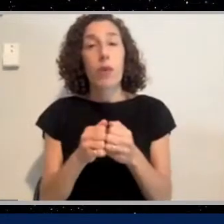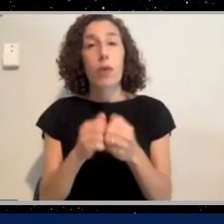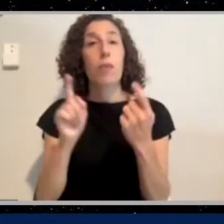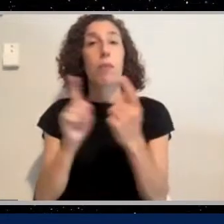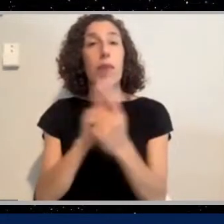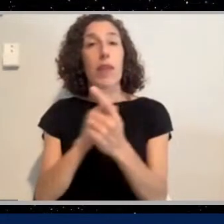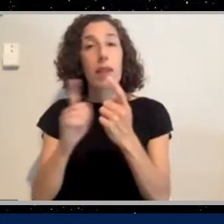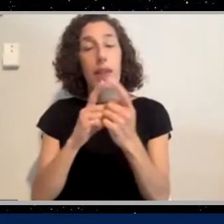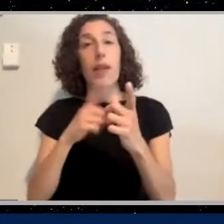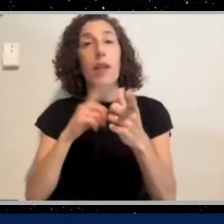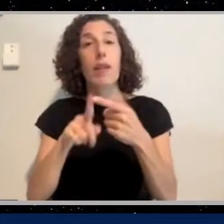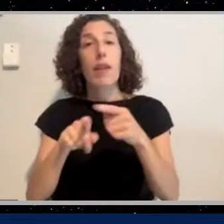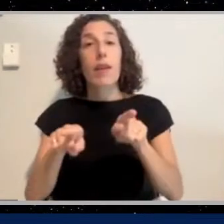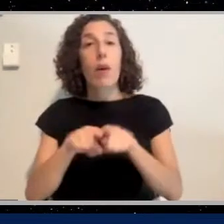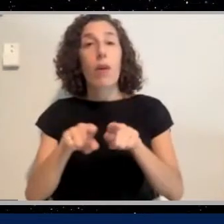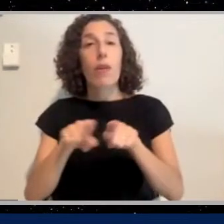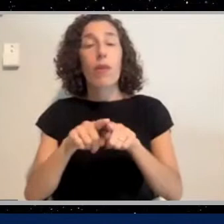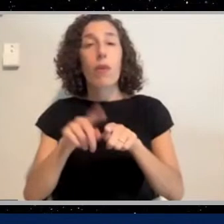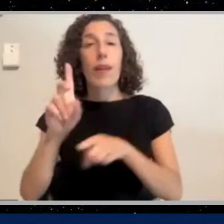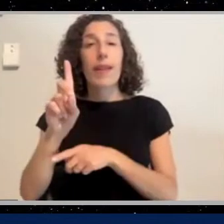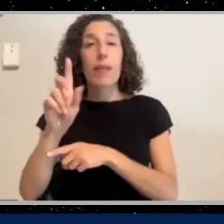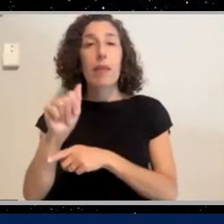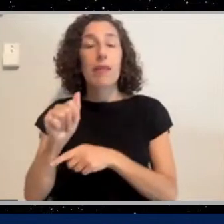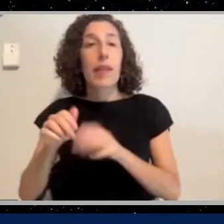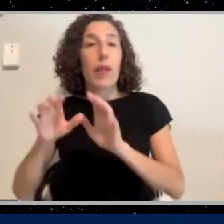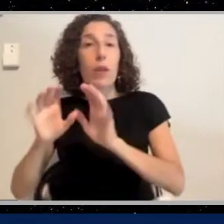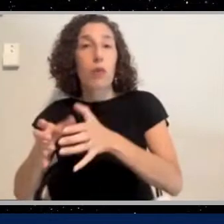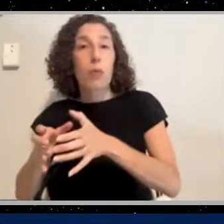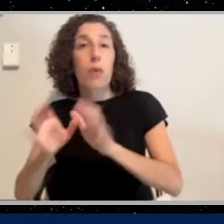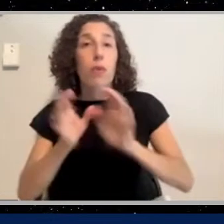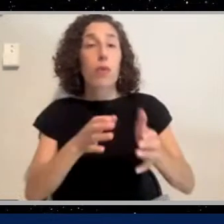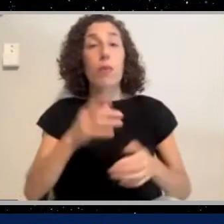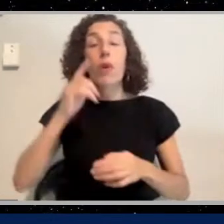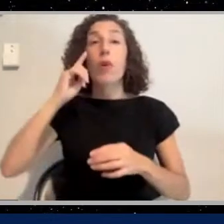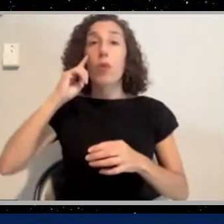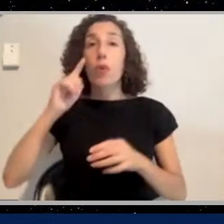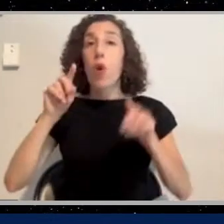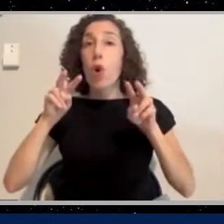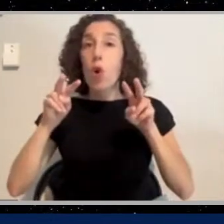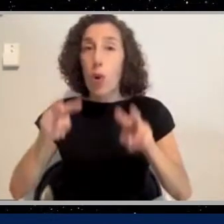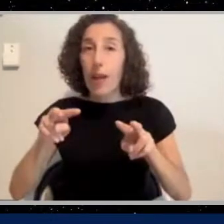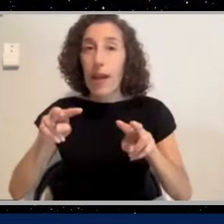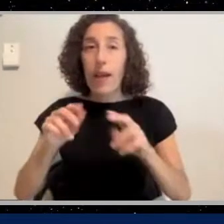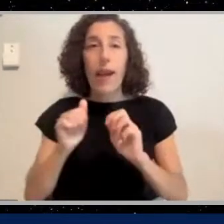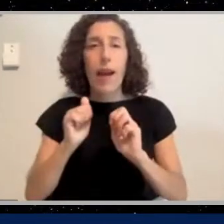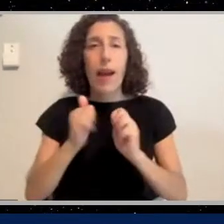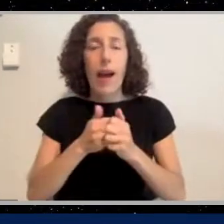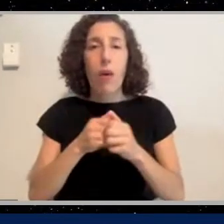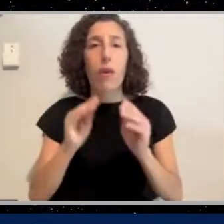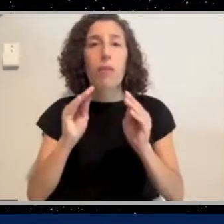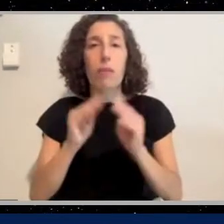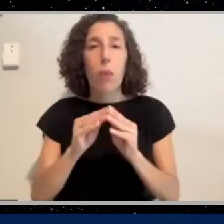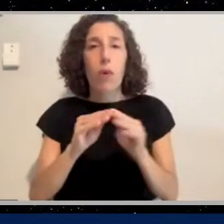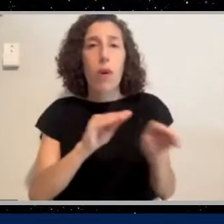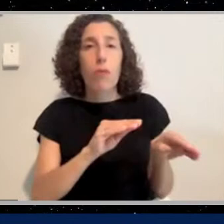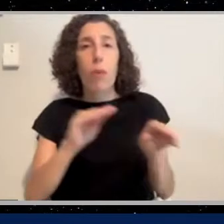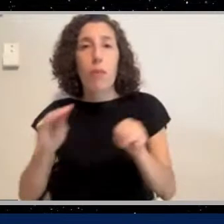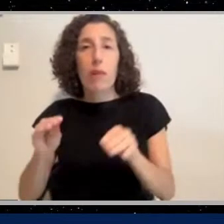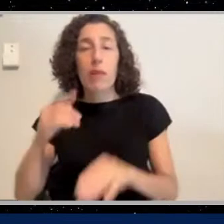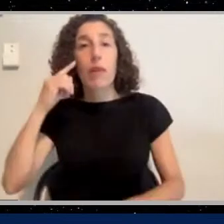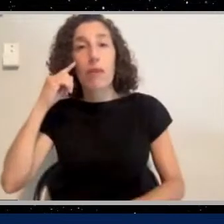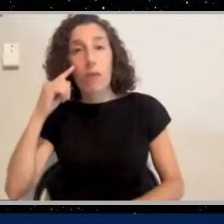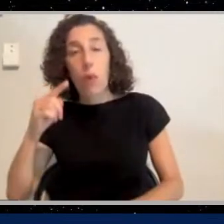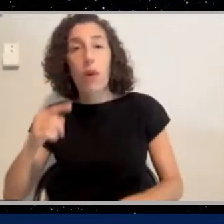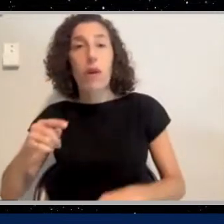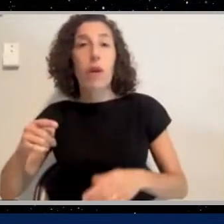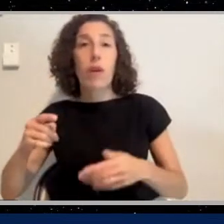to talk about the different mobility experiments or the different experiments for people who are hard of hearing, different things like that.